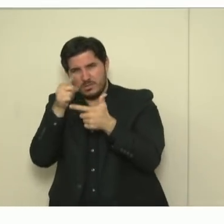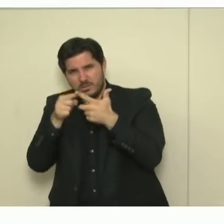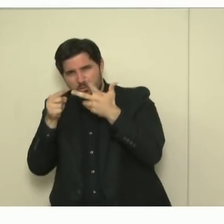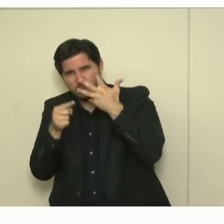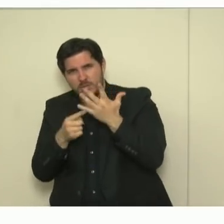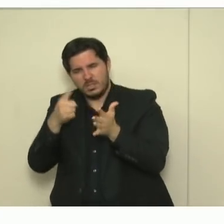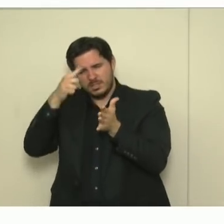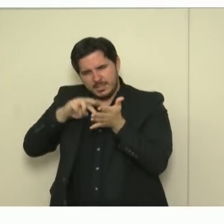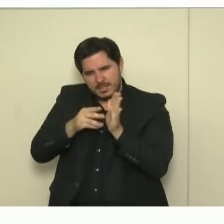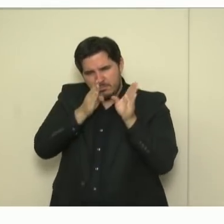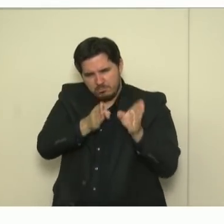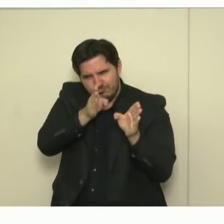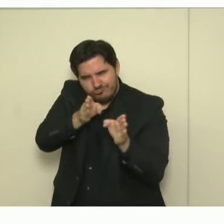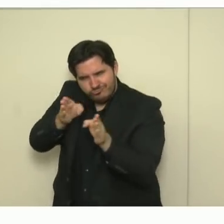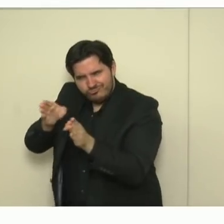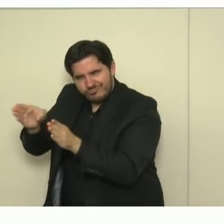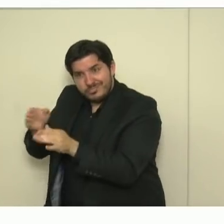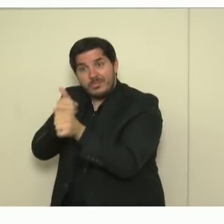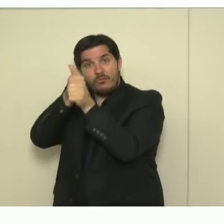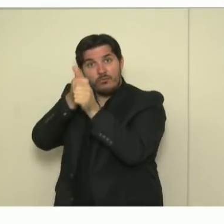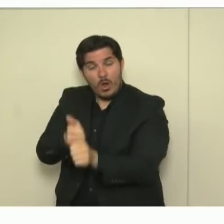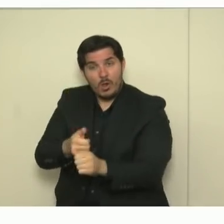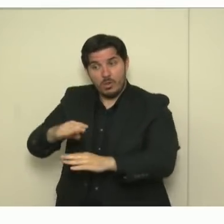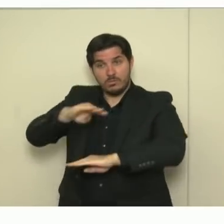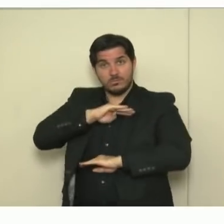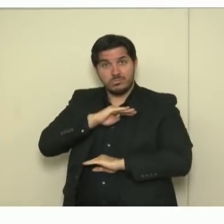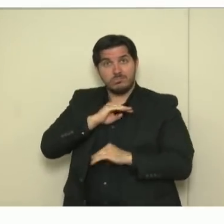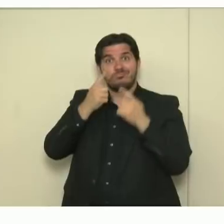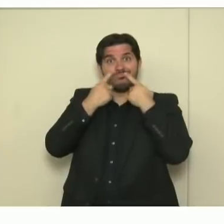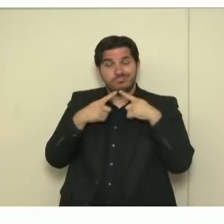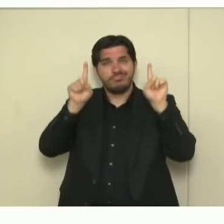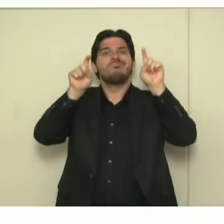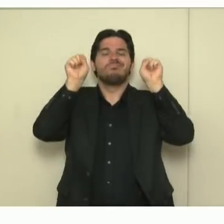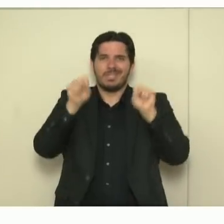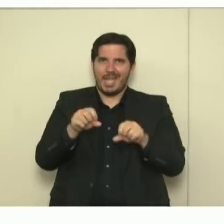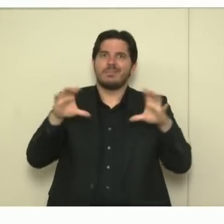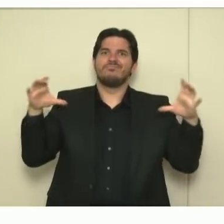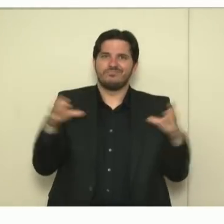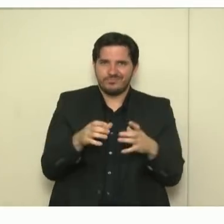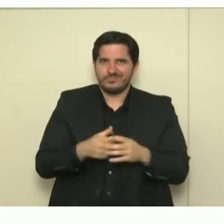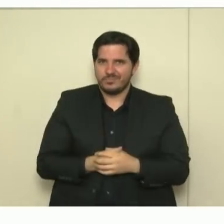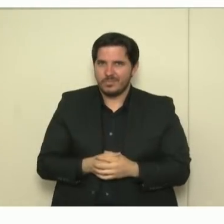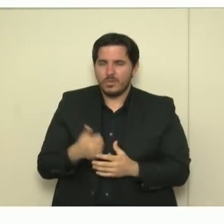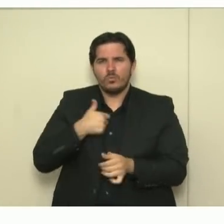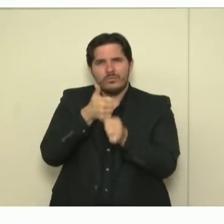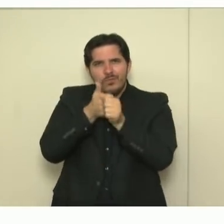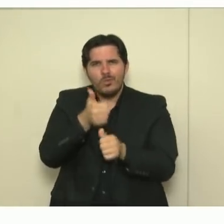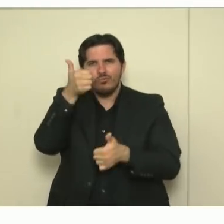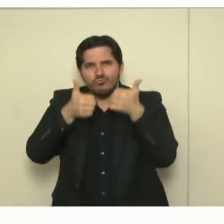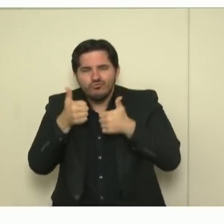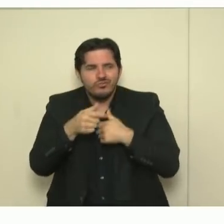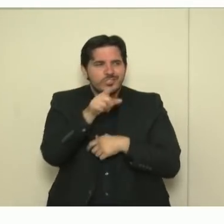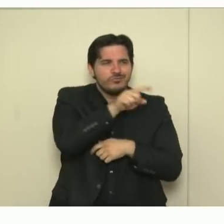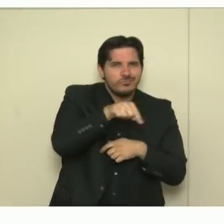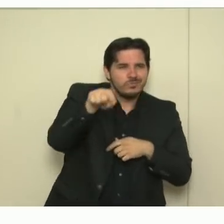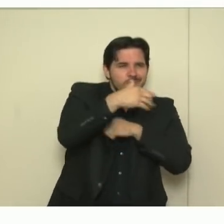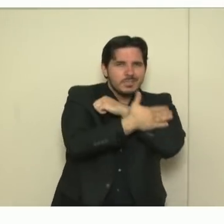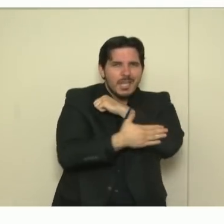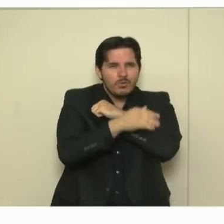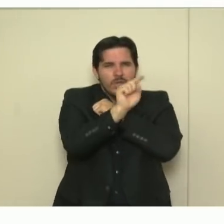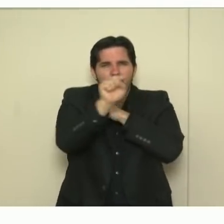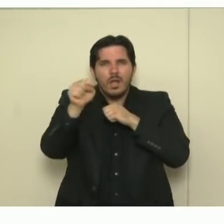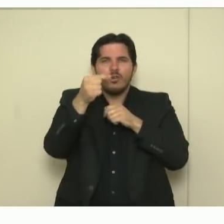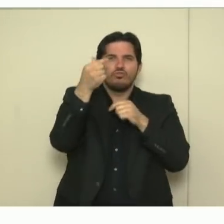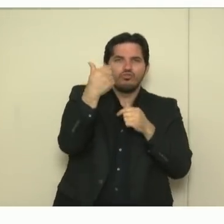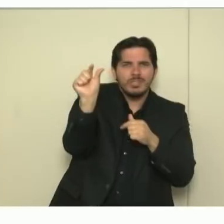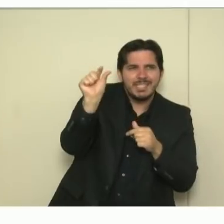assess and analyze that data on a bi-weekly basis around which counties are in the green zone, and we'll continue to welcome more